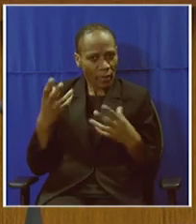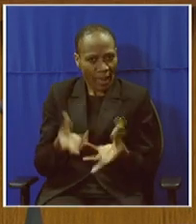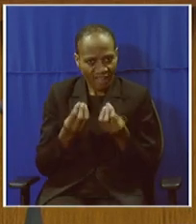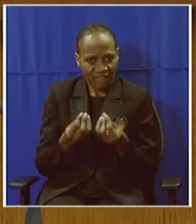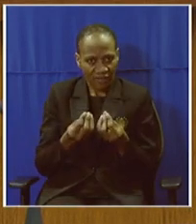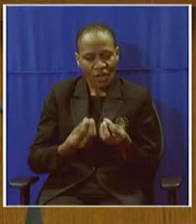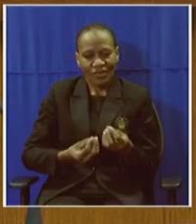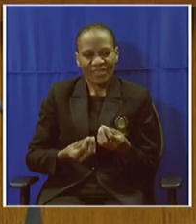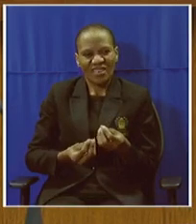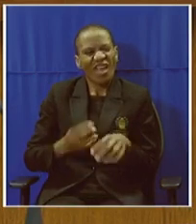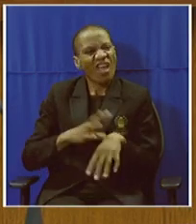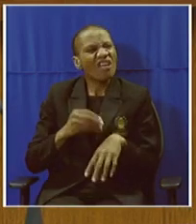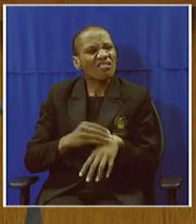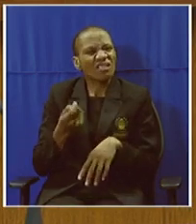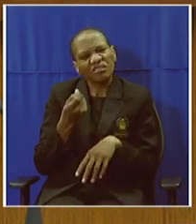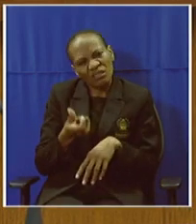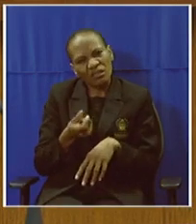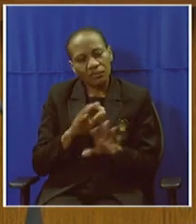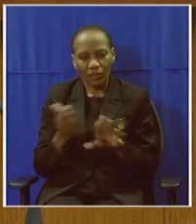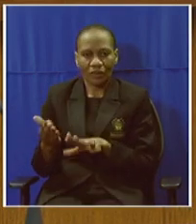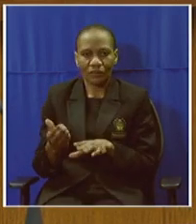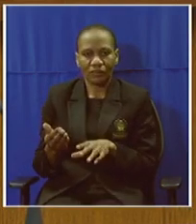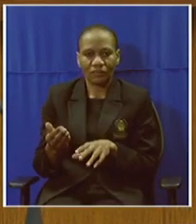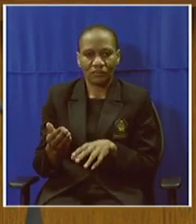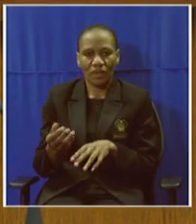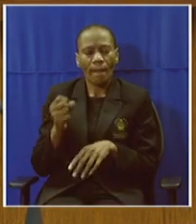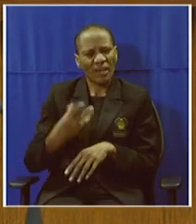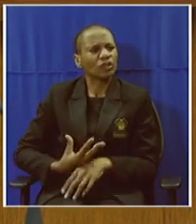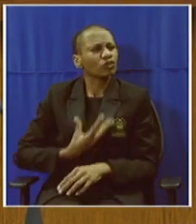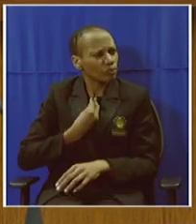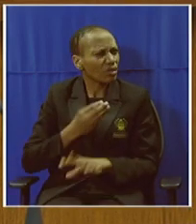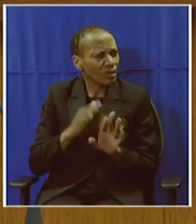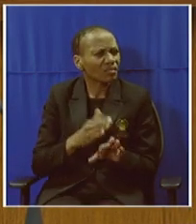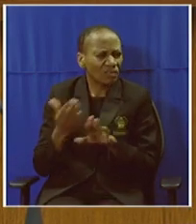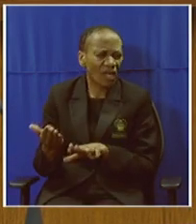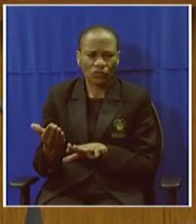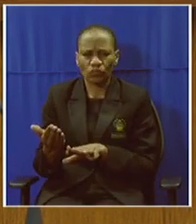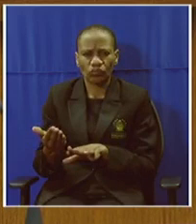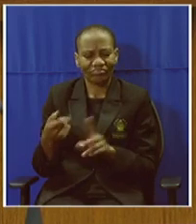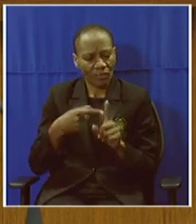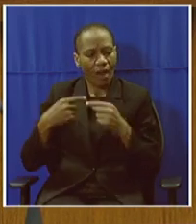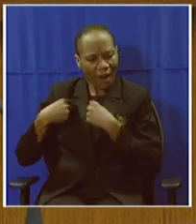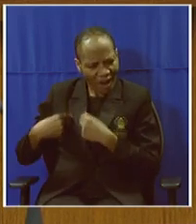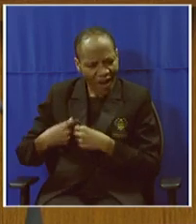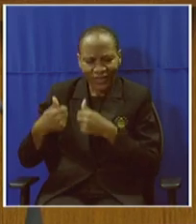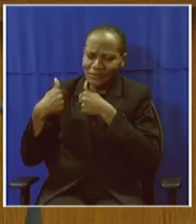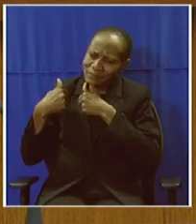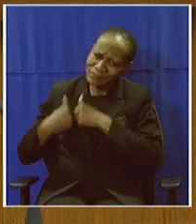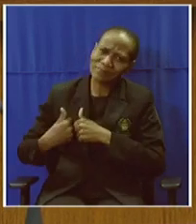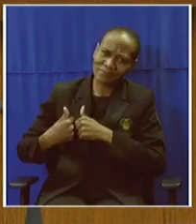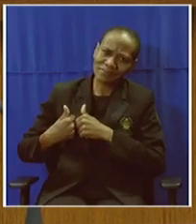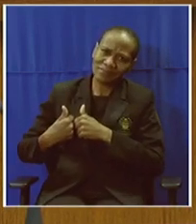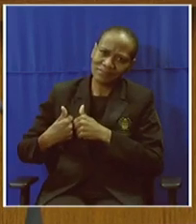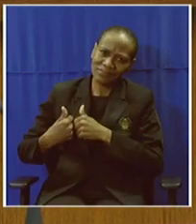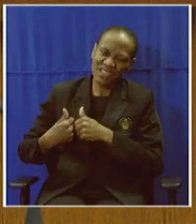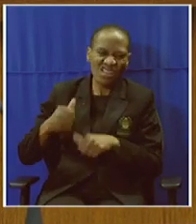Of course, even the elder people do die, but young in the sense that she had a good heart, not in terms of